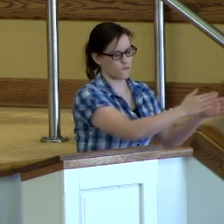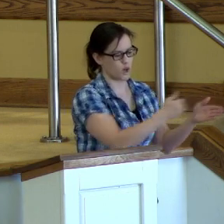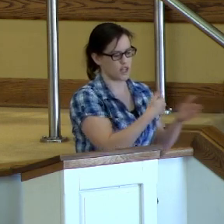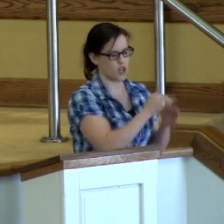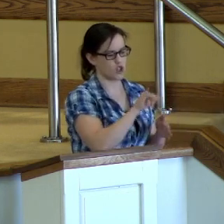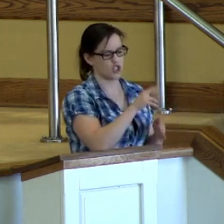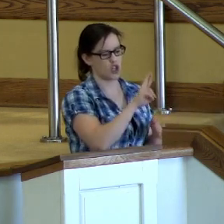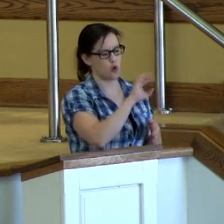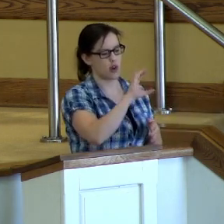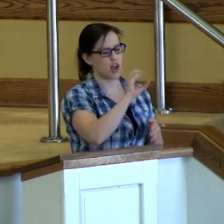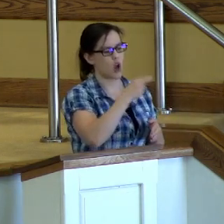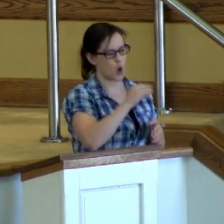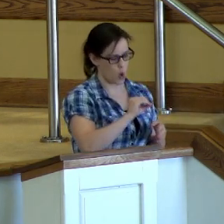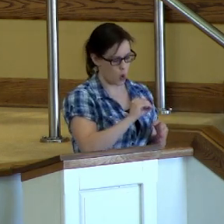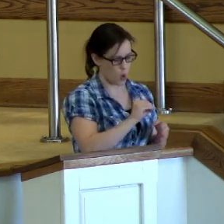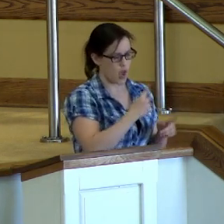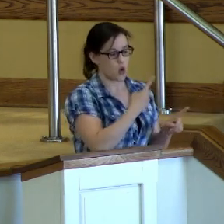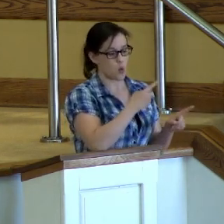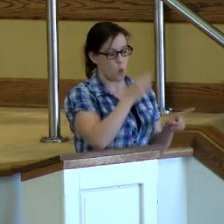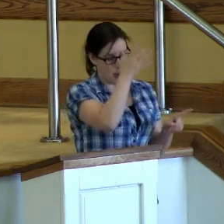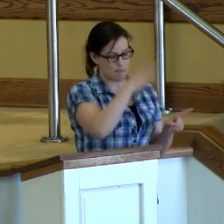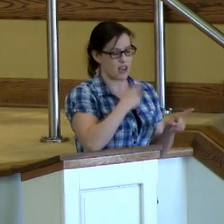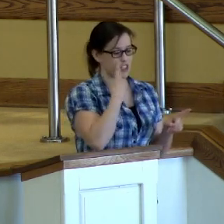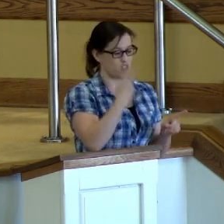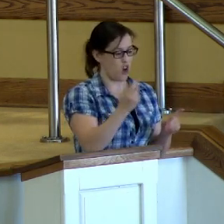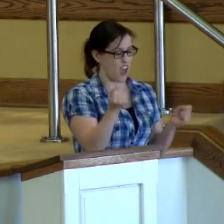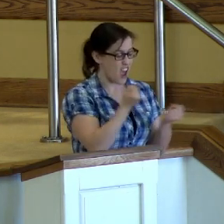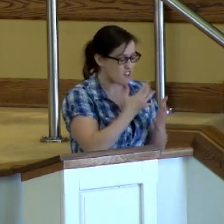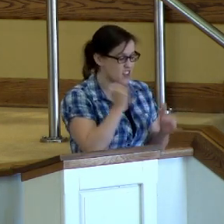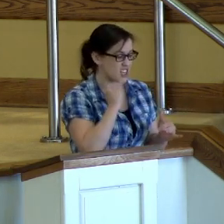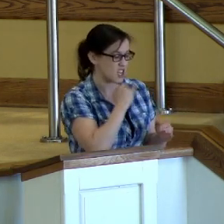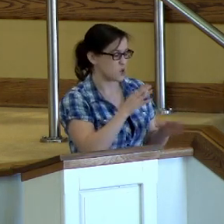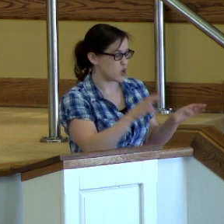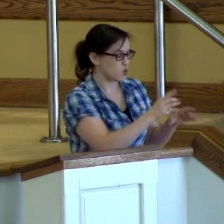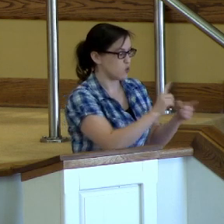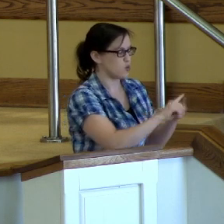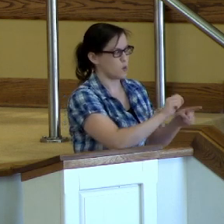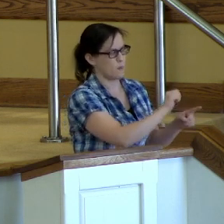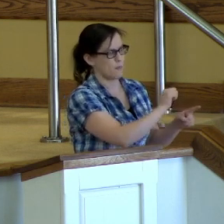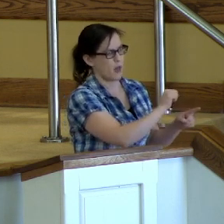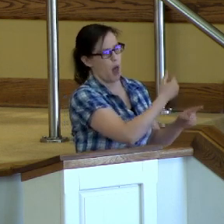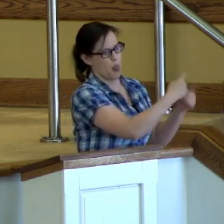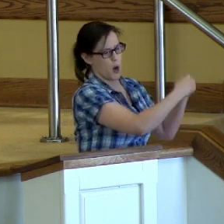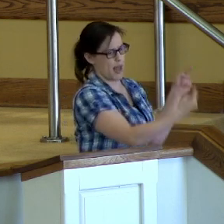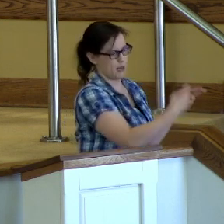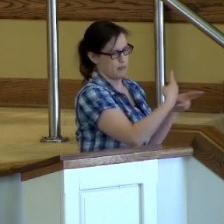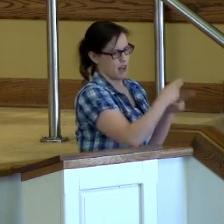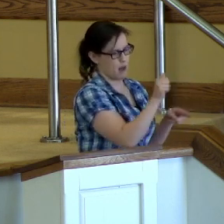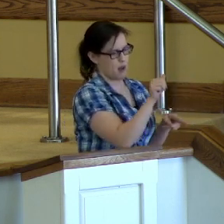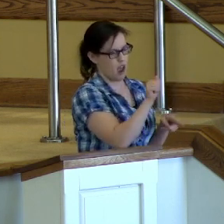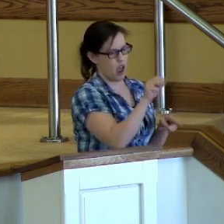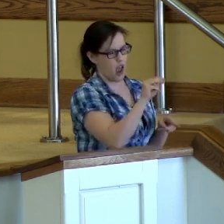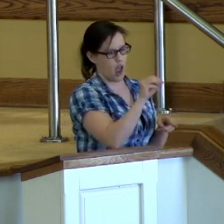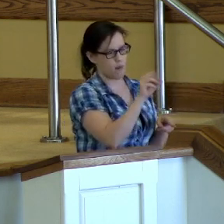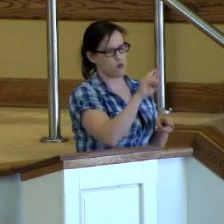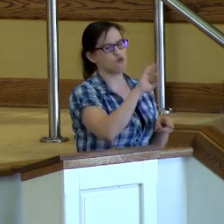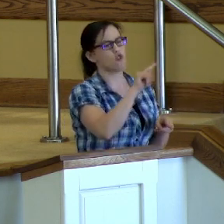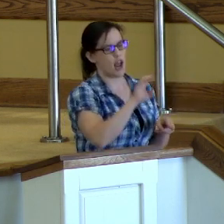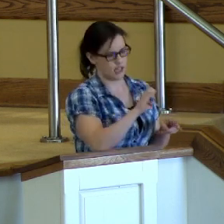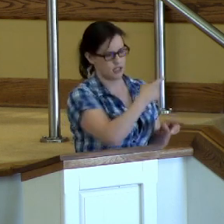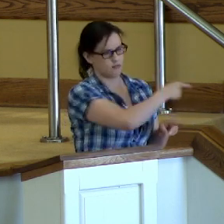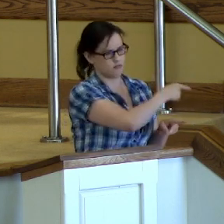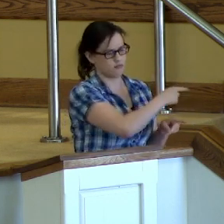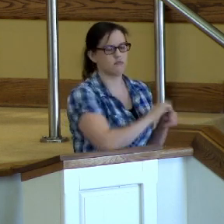Zippor, saw all that Israel had done to the Amorites. And if you go down in the previous chapter, it talks